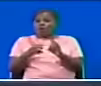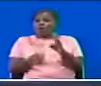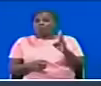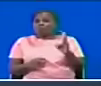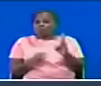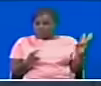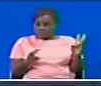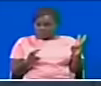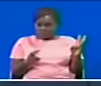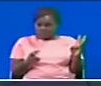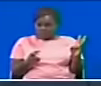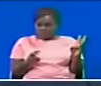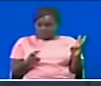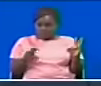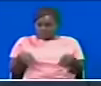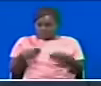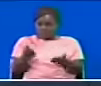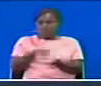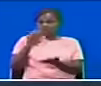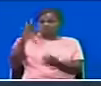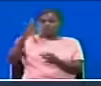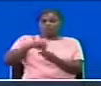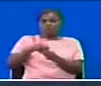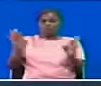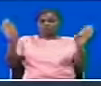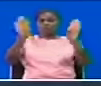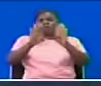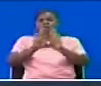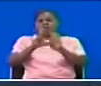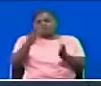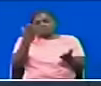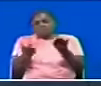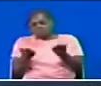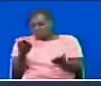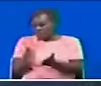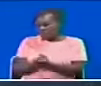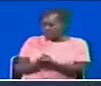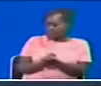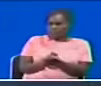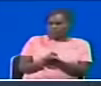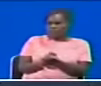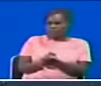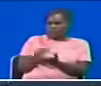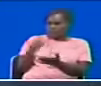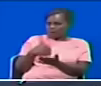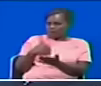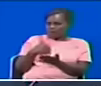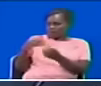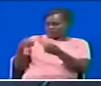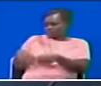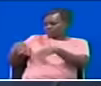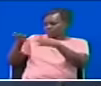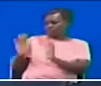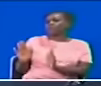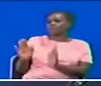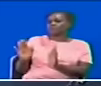We gave her more votes. Okay. Yeah. So let's then close, because it seems like we're in a sort of defeatist space. Right. So we're